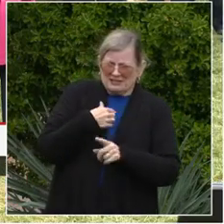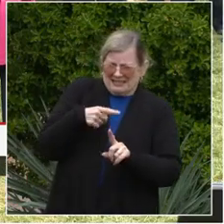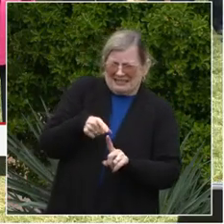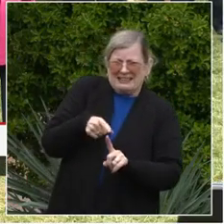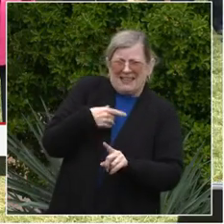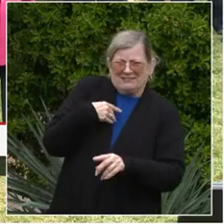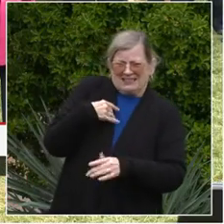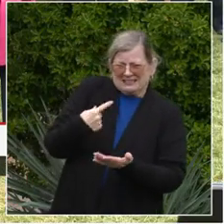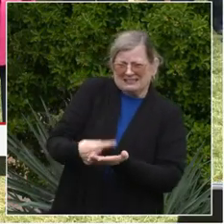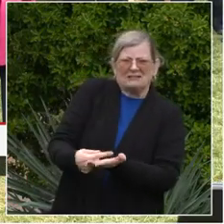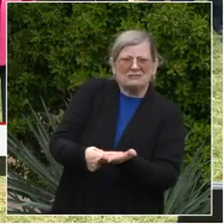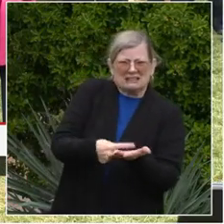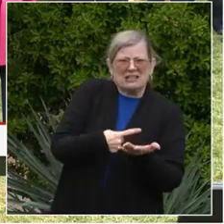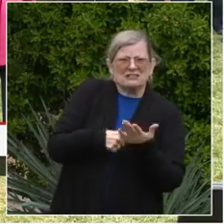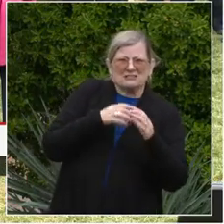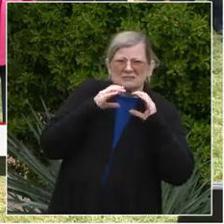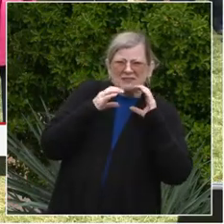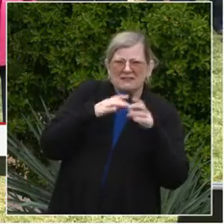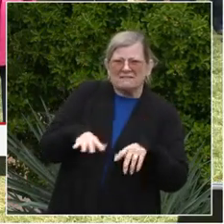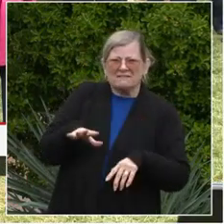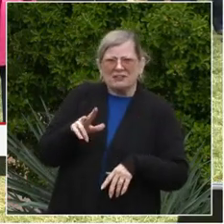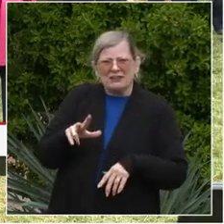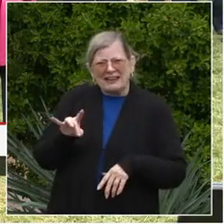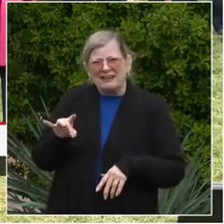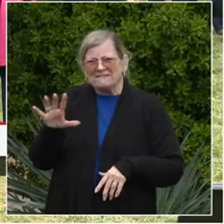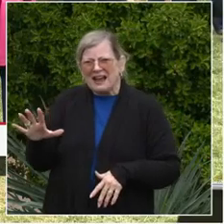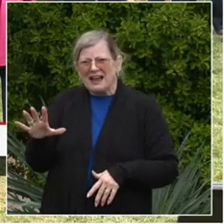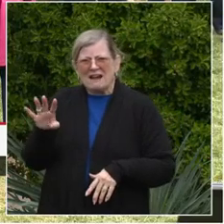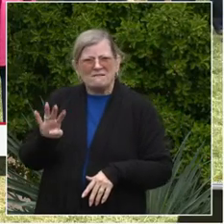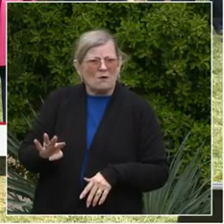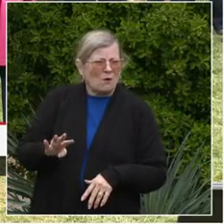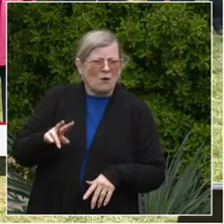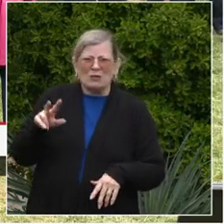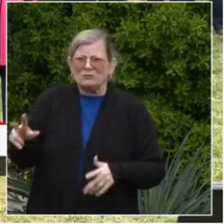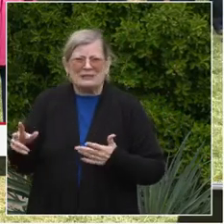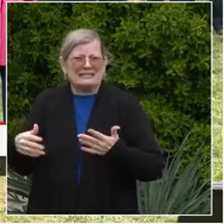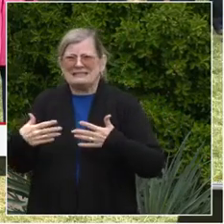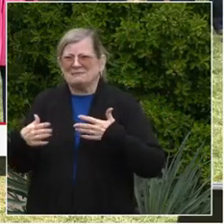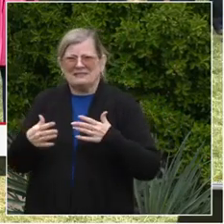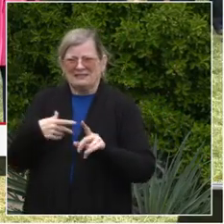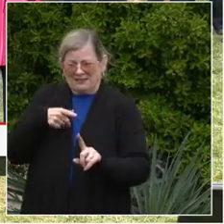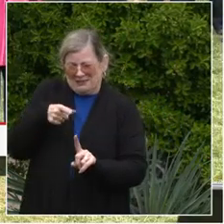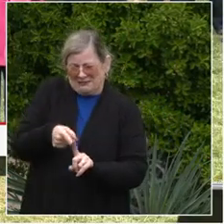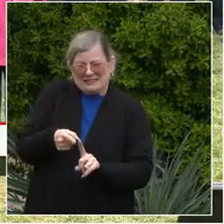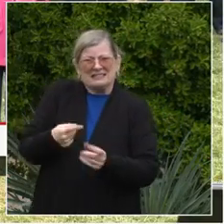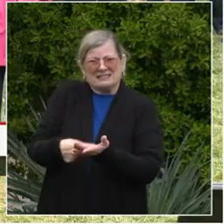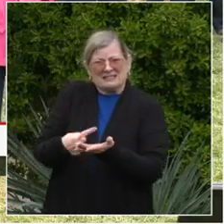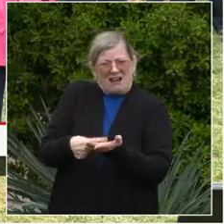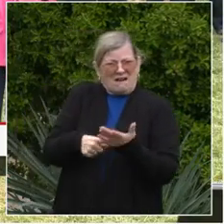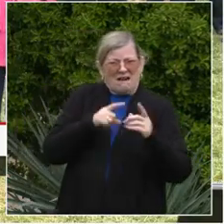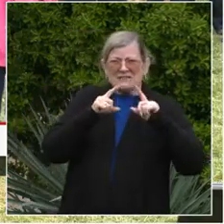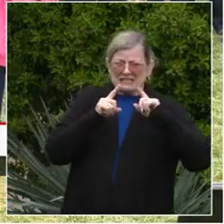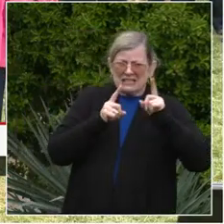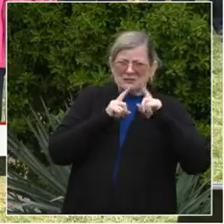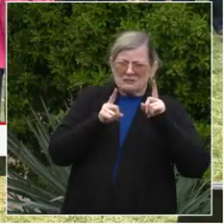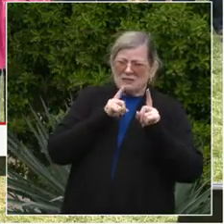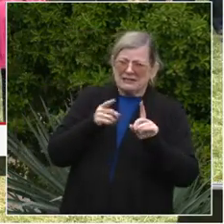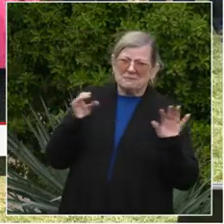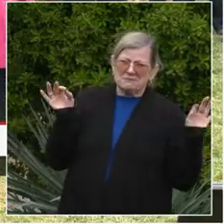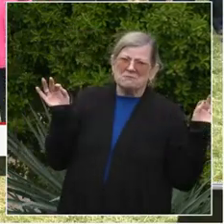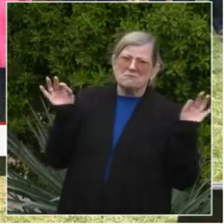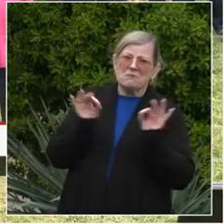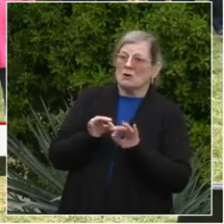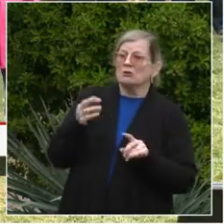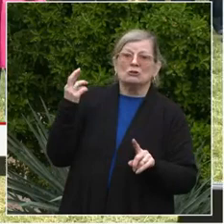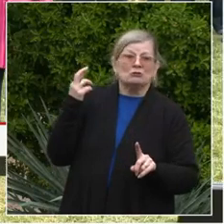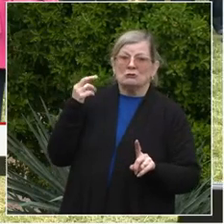8, Ward 5, Ward 4, Ward 3. It doesn't matter. I'm going to have this conversation because the issue is that important. And one of the reasons